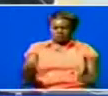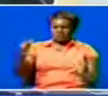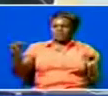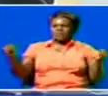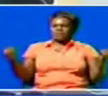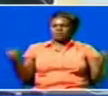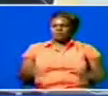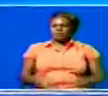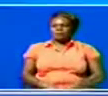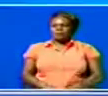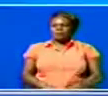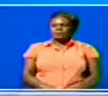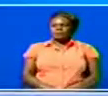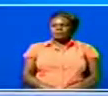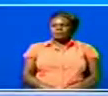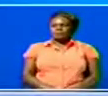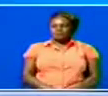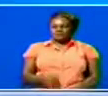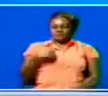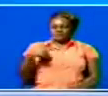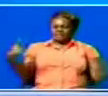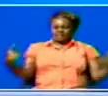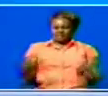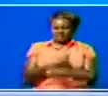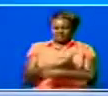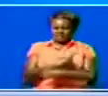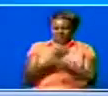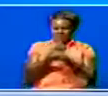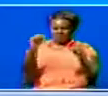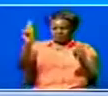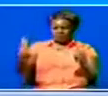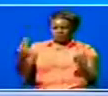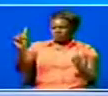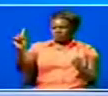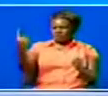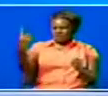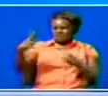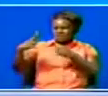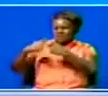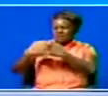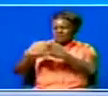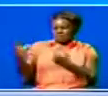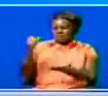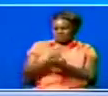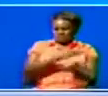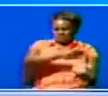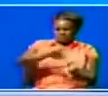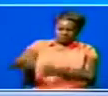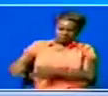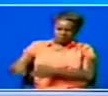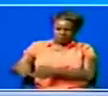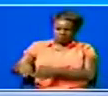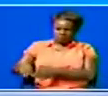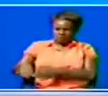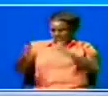KTN News. Mixed reactions there over President Uhuru Kenyatta's first nine. Now, Reverend Alphonse